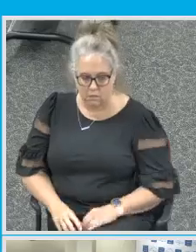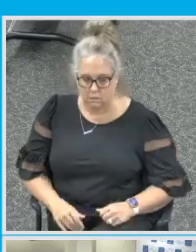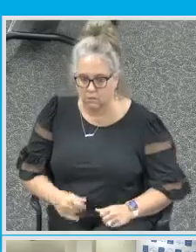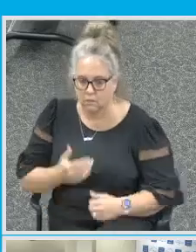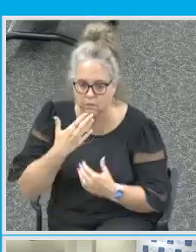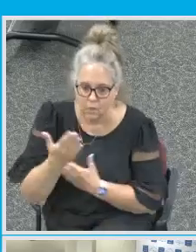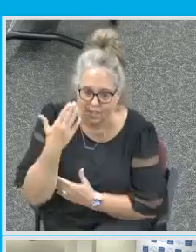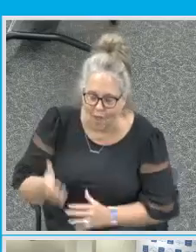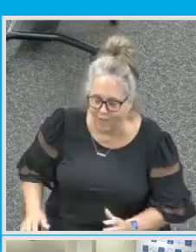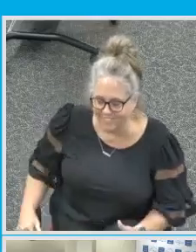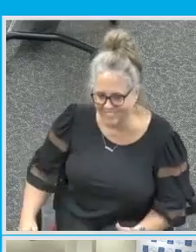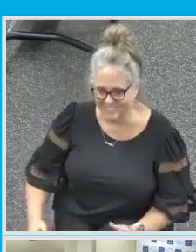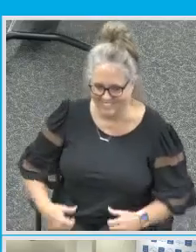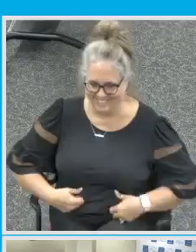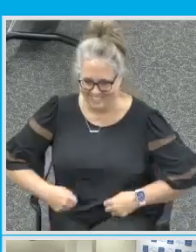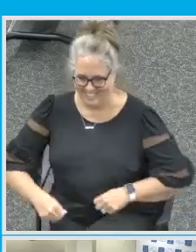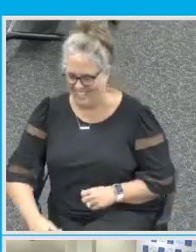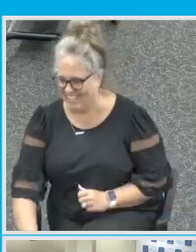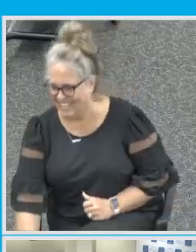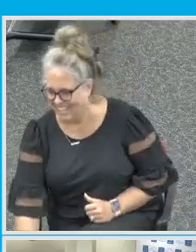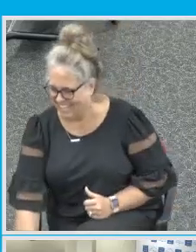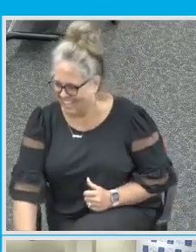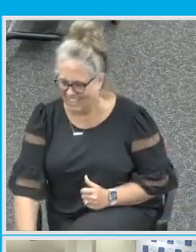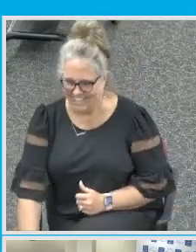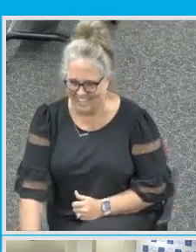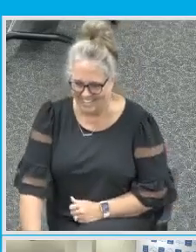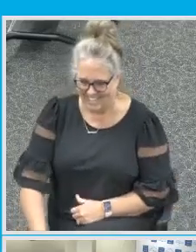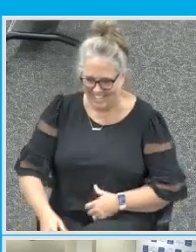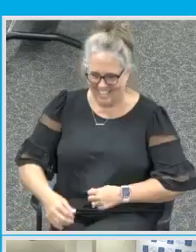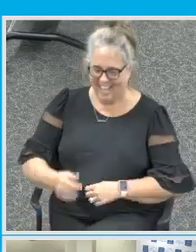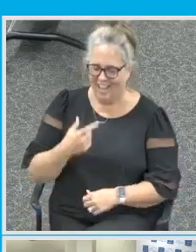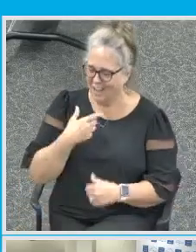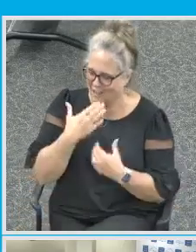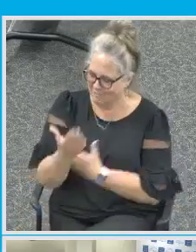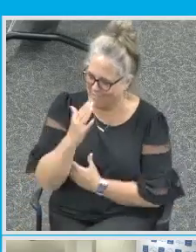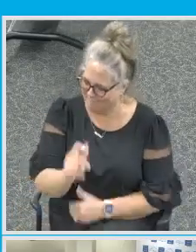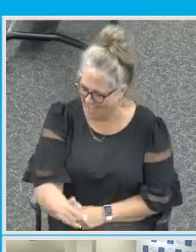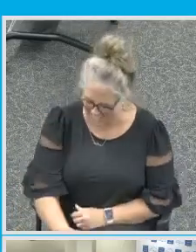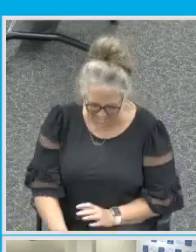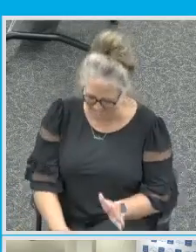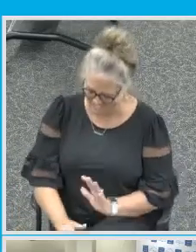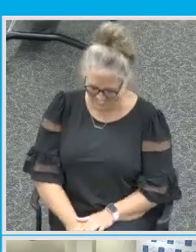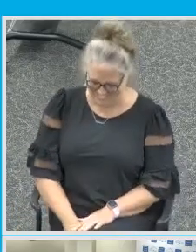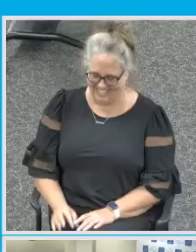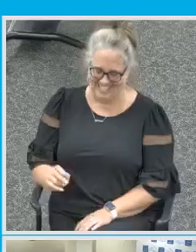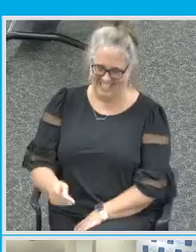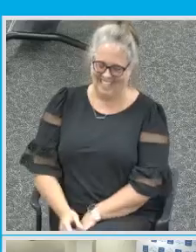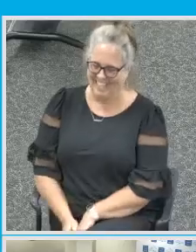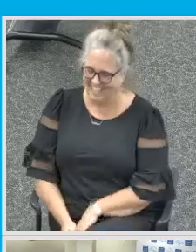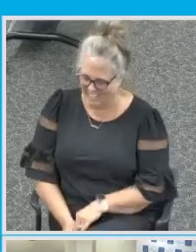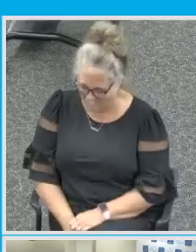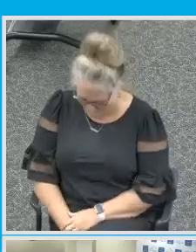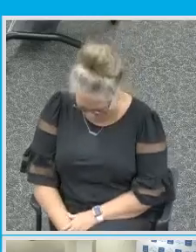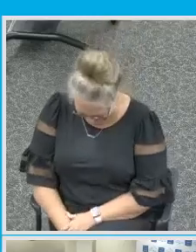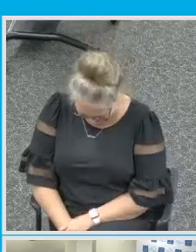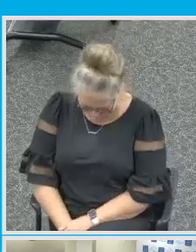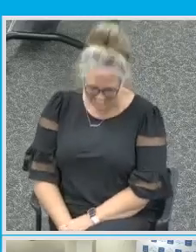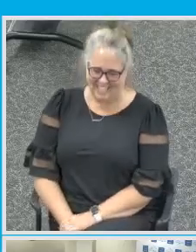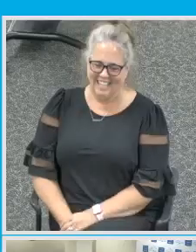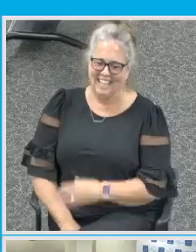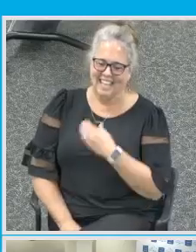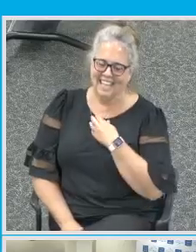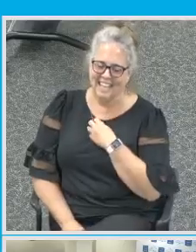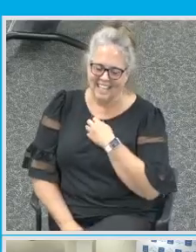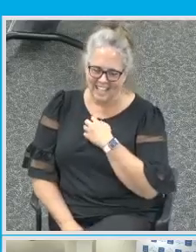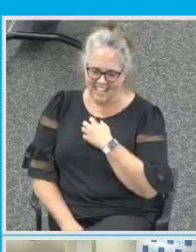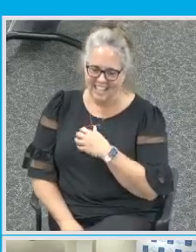Good morning. Yeah, it's yeah, it's just Well, good morning,